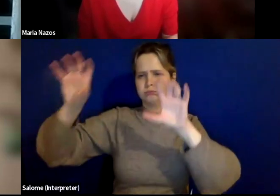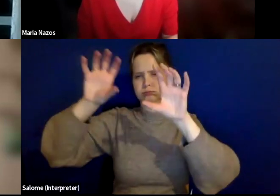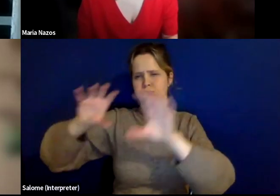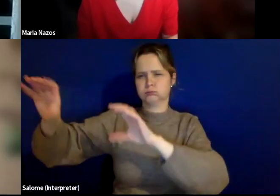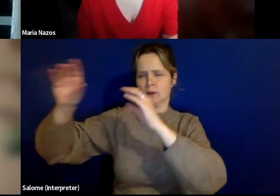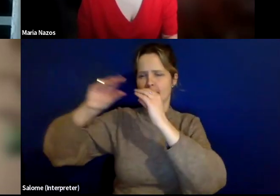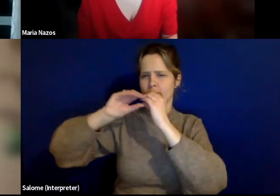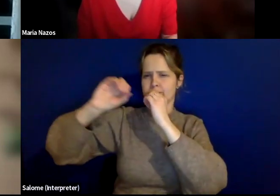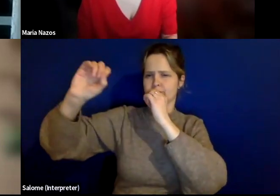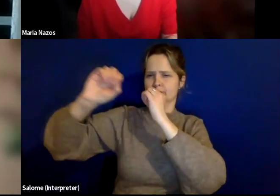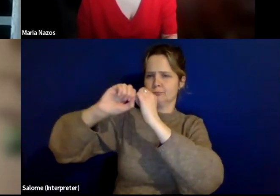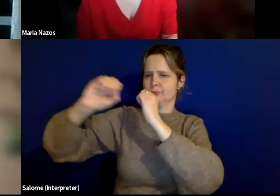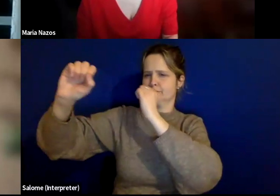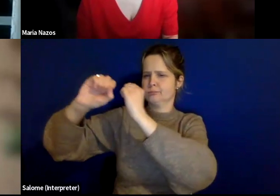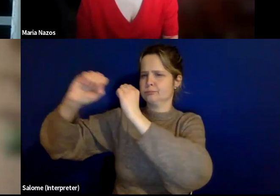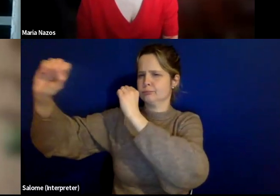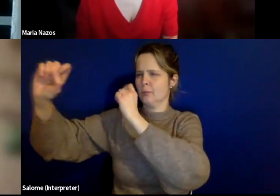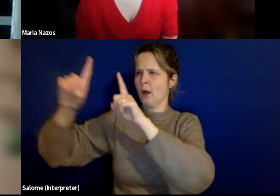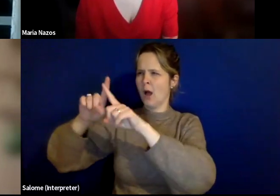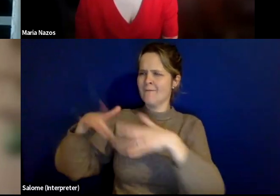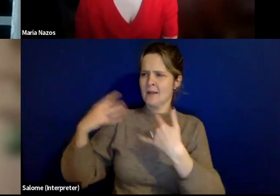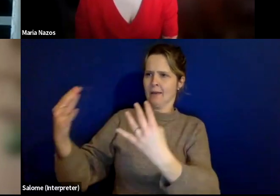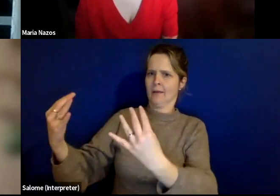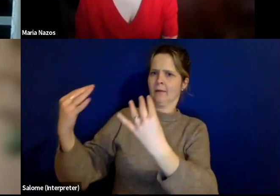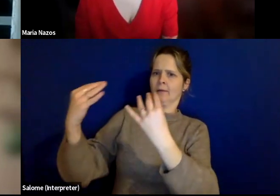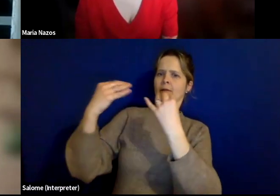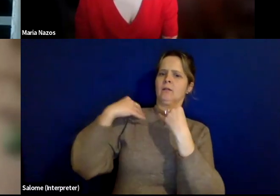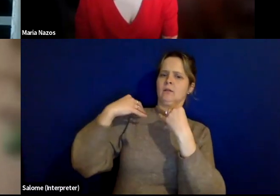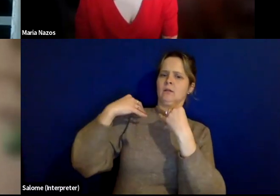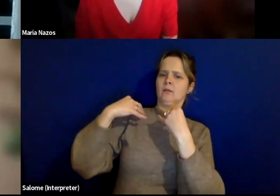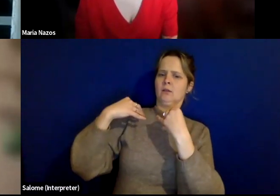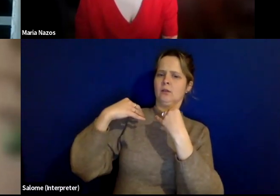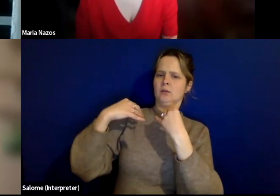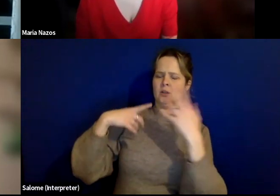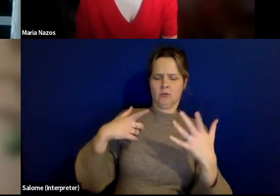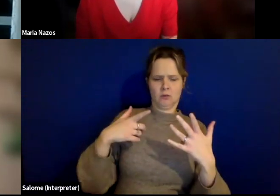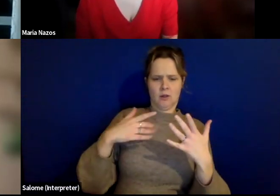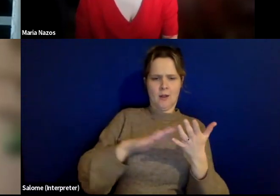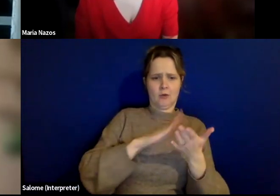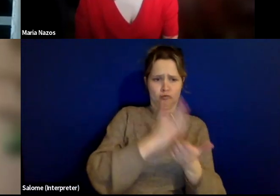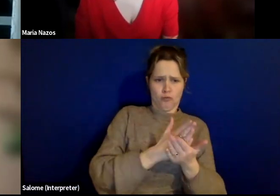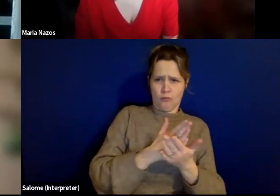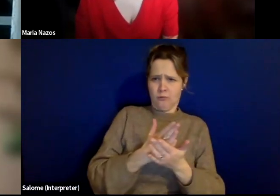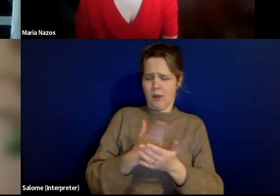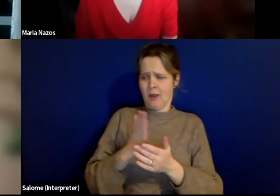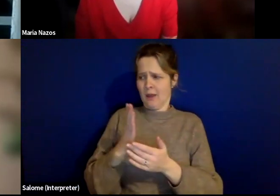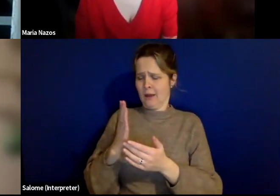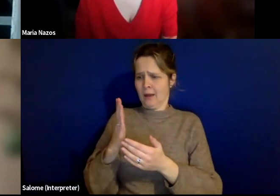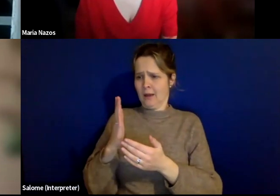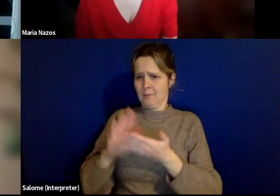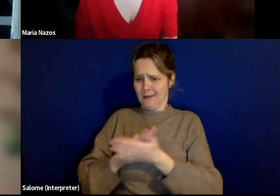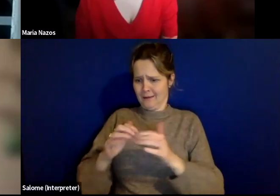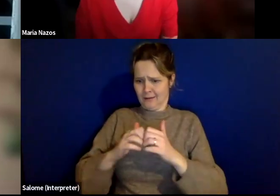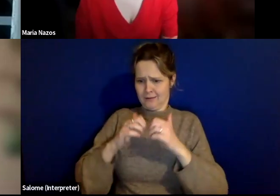trumpets, closing in on us. You rip meaning from reality, and